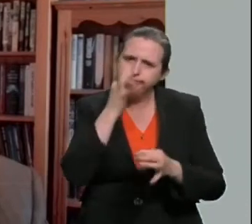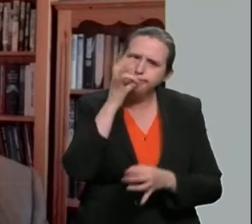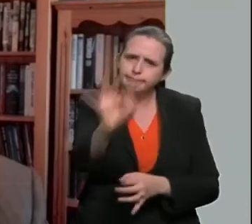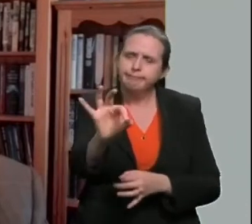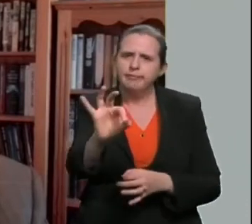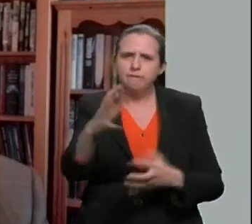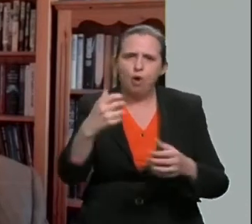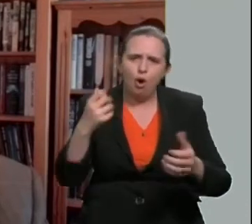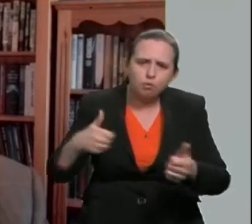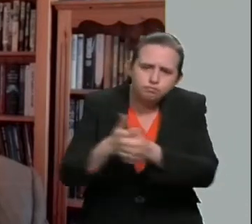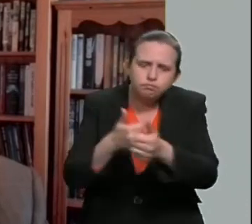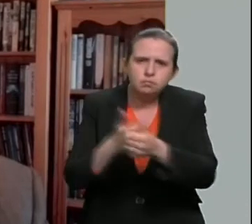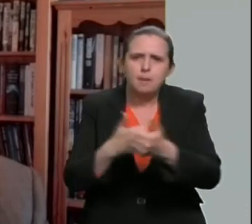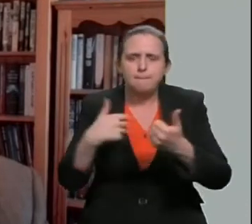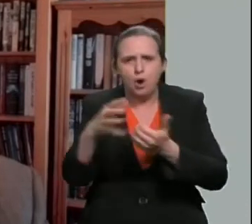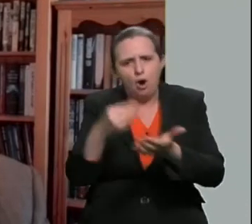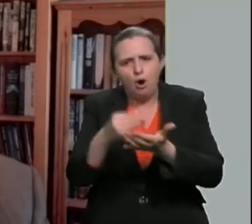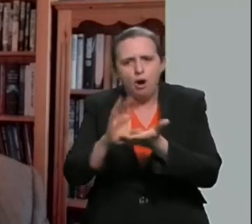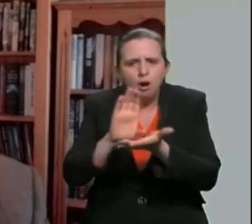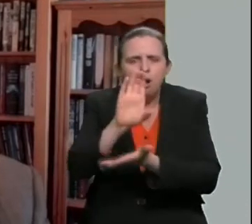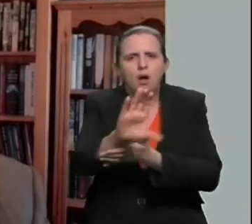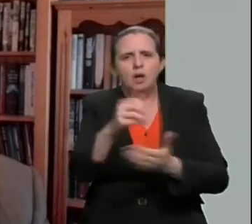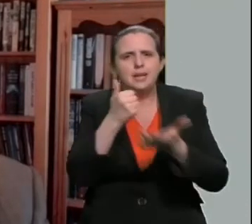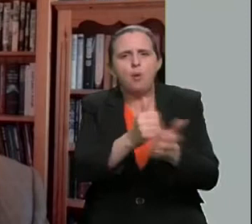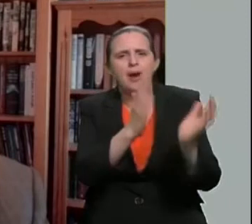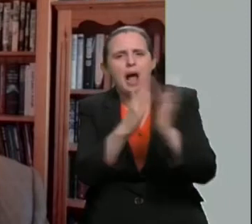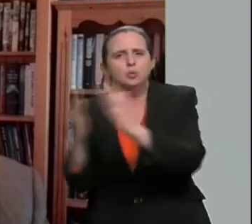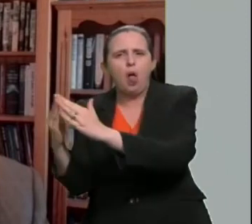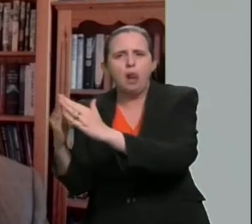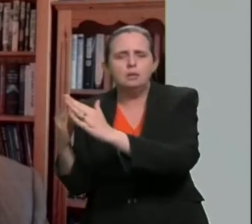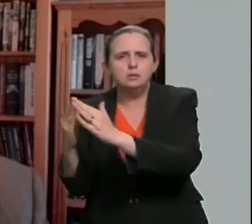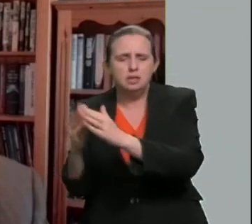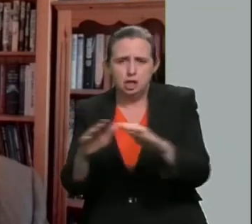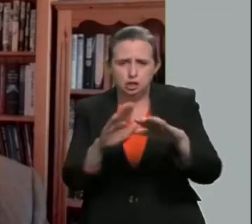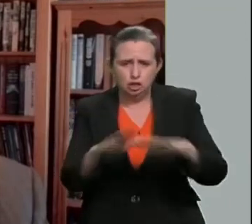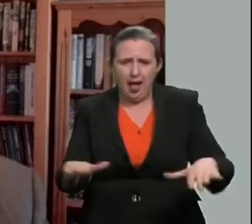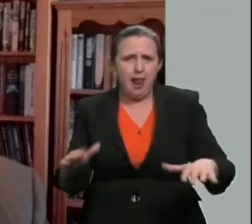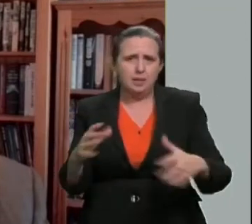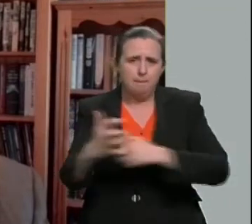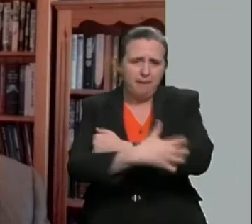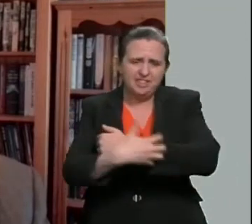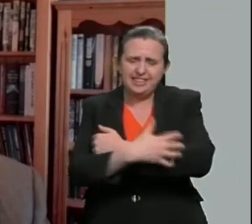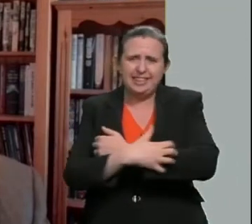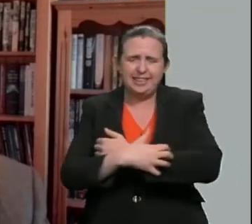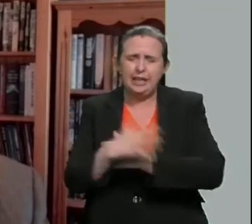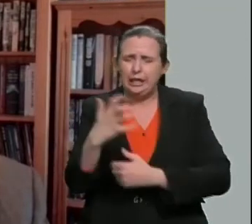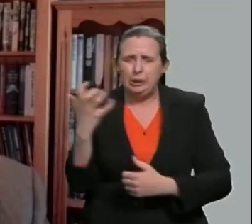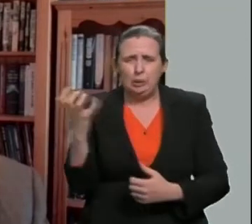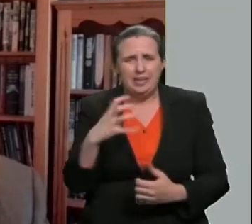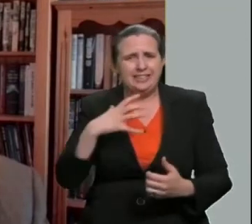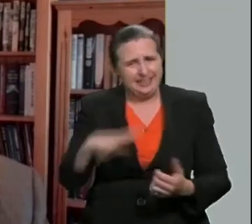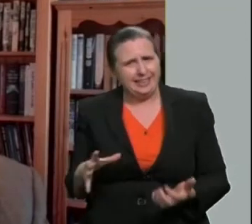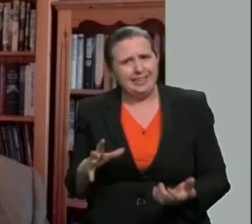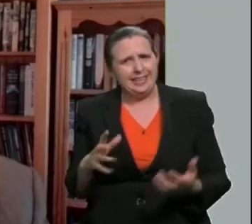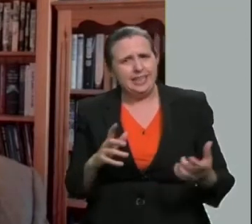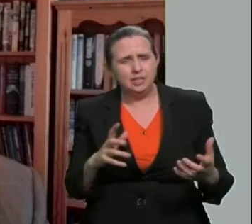this Tory child poverty crisis. The Prime Minister has the power to tackle child poverty right now by making the £20